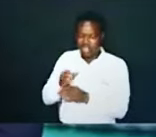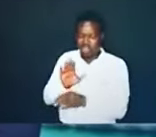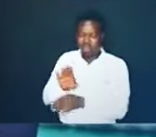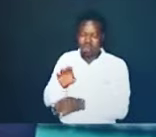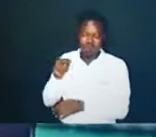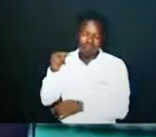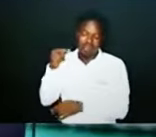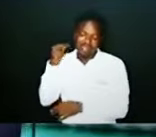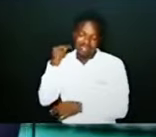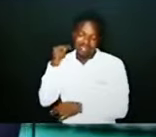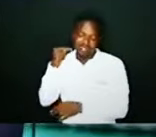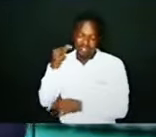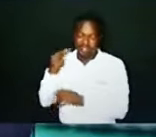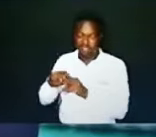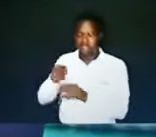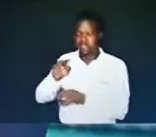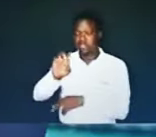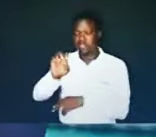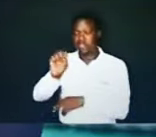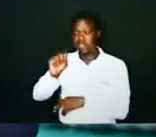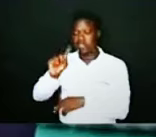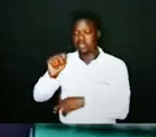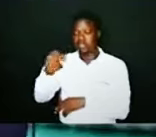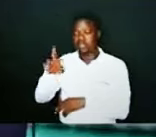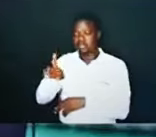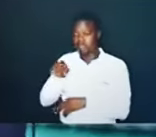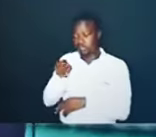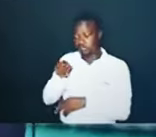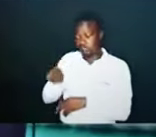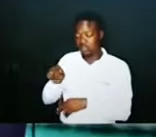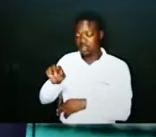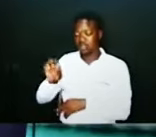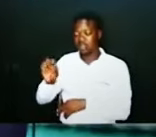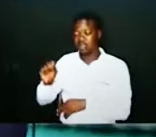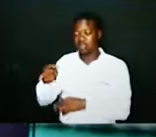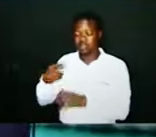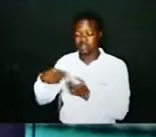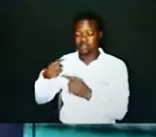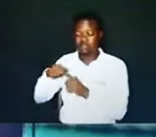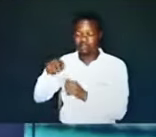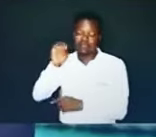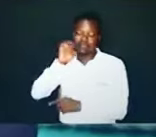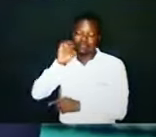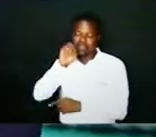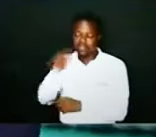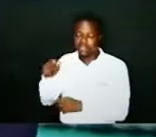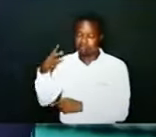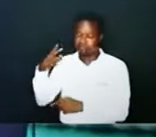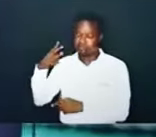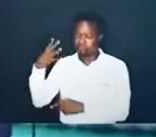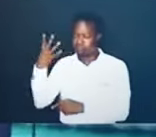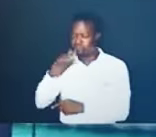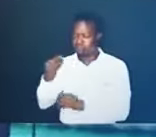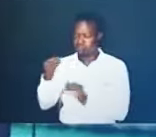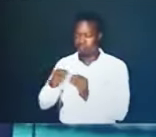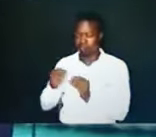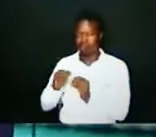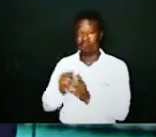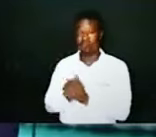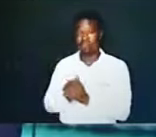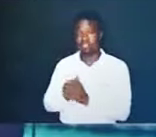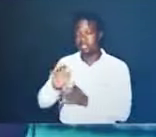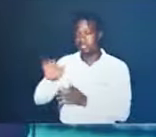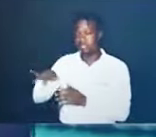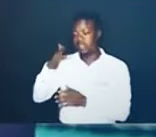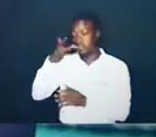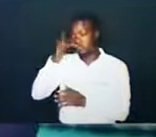wo freno Esther. Now, a girl of exceptional beauty. Now, onno Esther na ne ho ofeyi papa. Who by the providence of God became